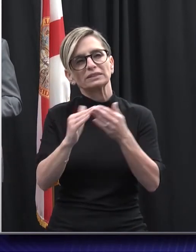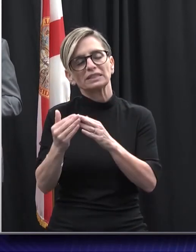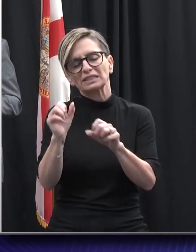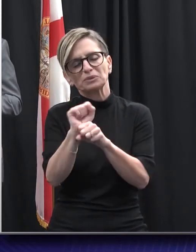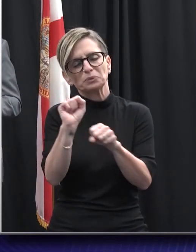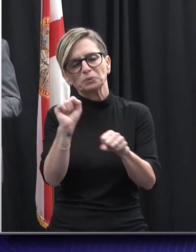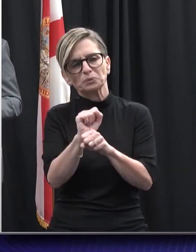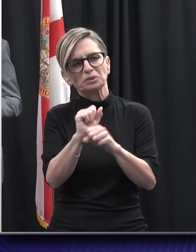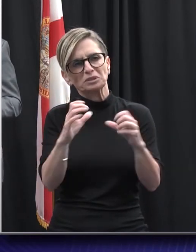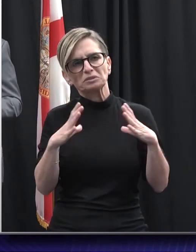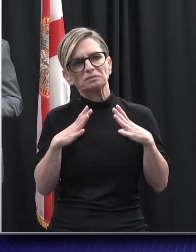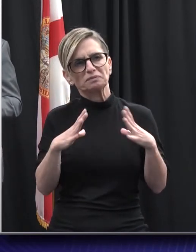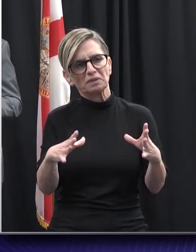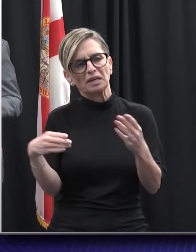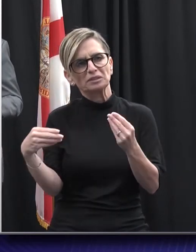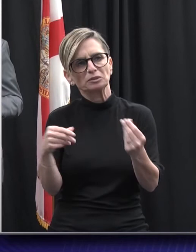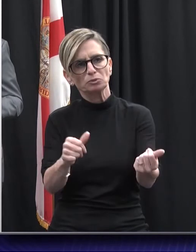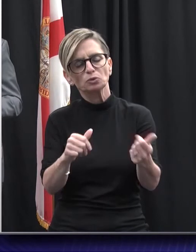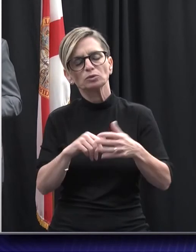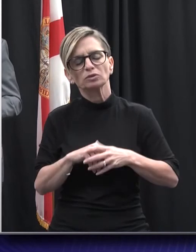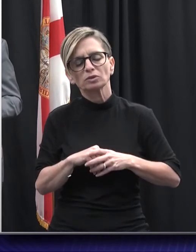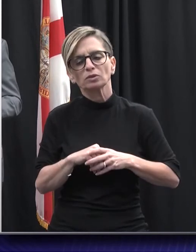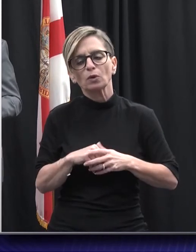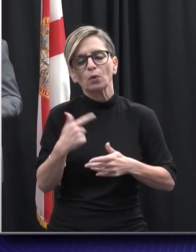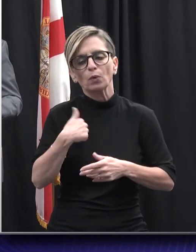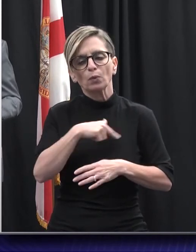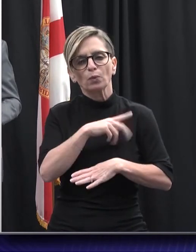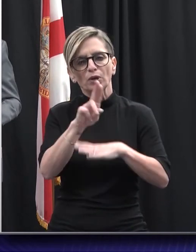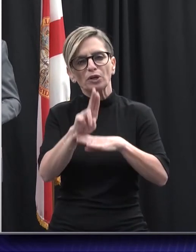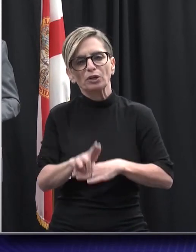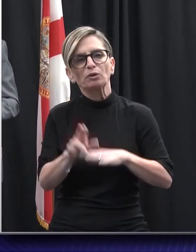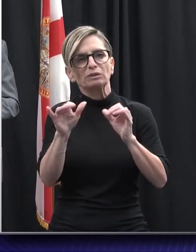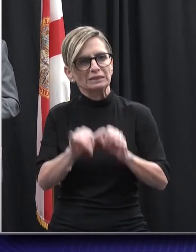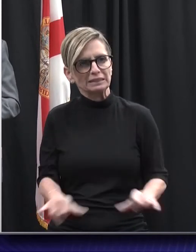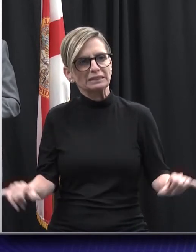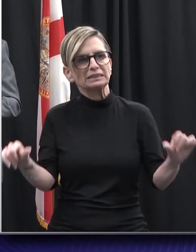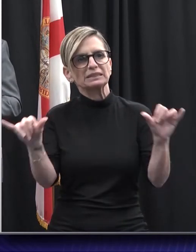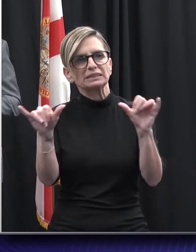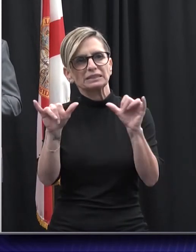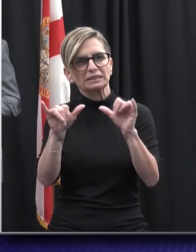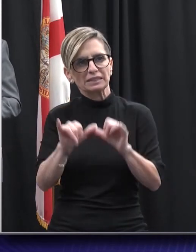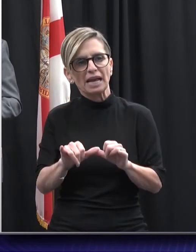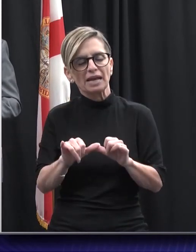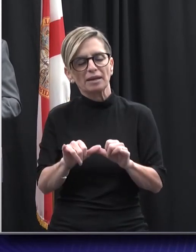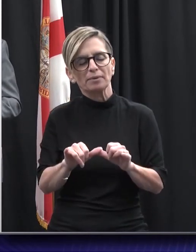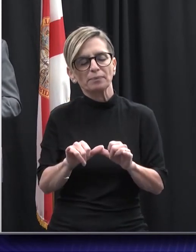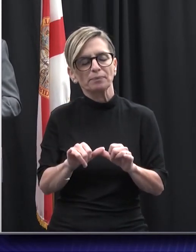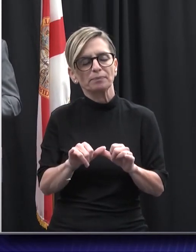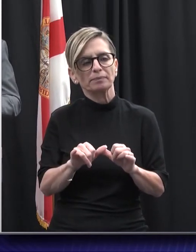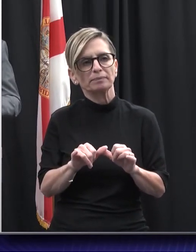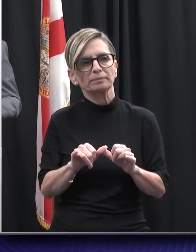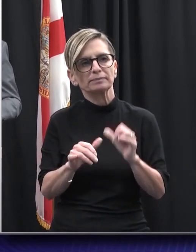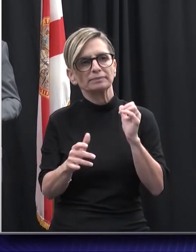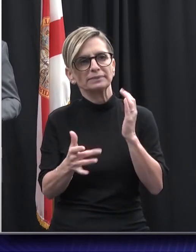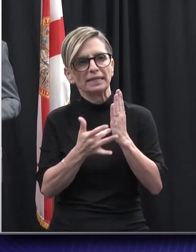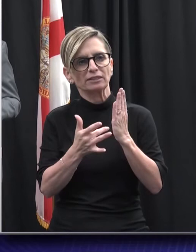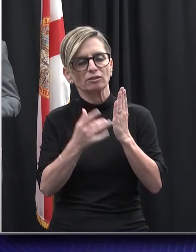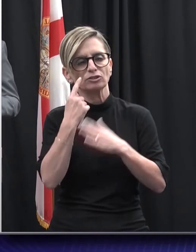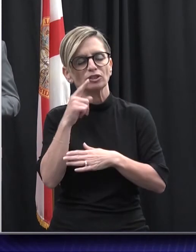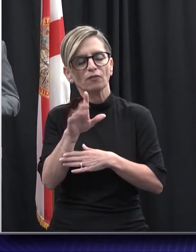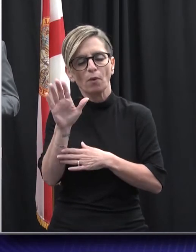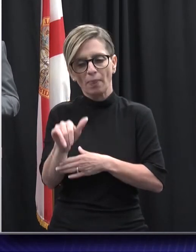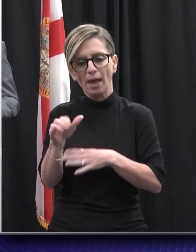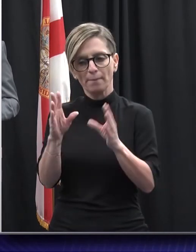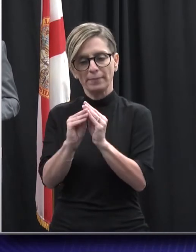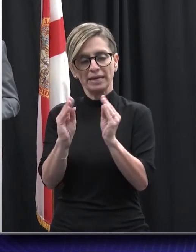well. We will use that same format this Thursday when we have a special meeting, and we're anticipating